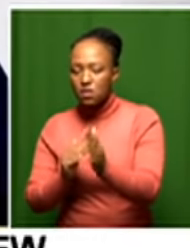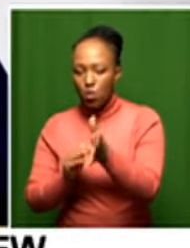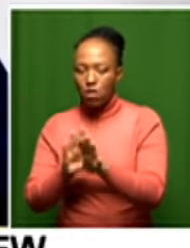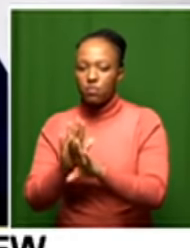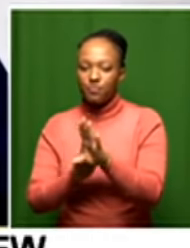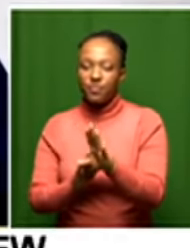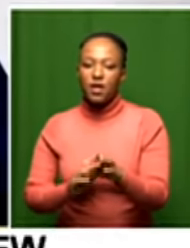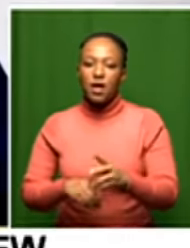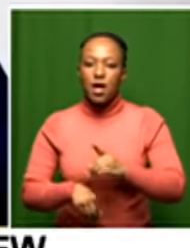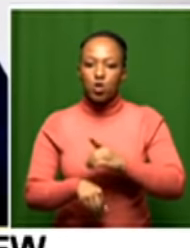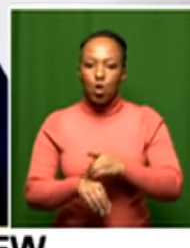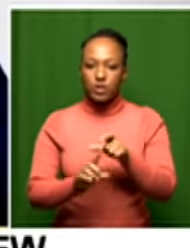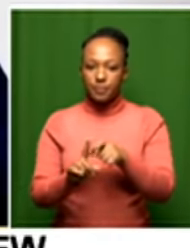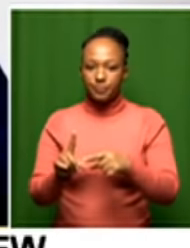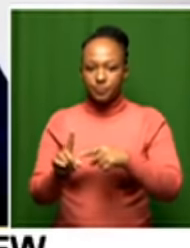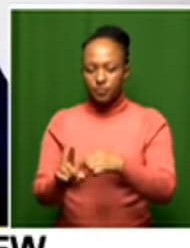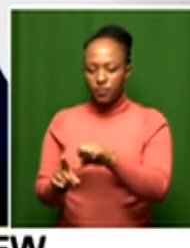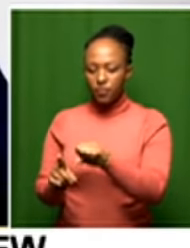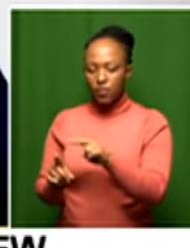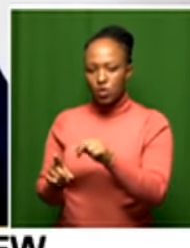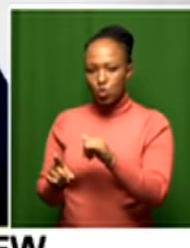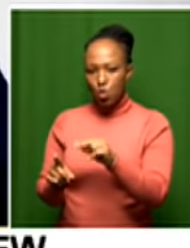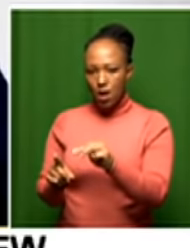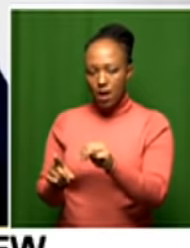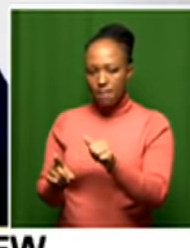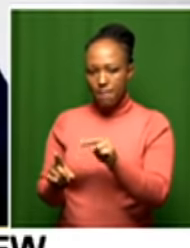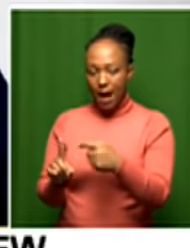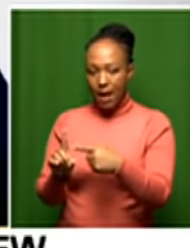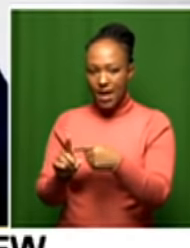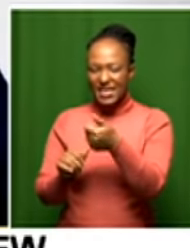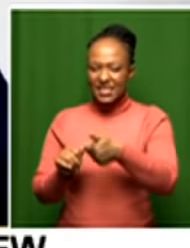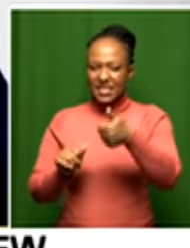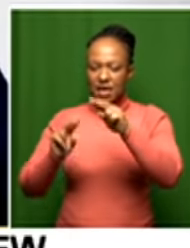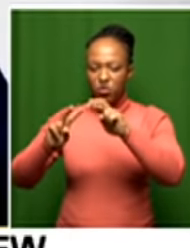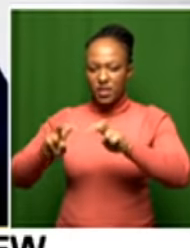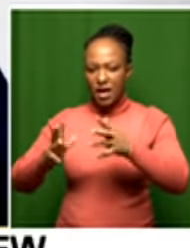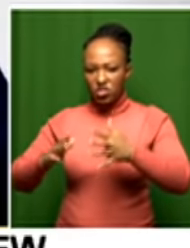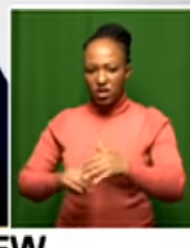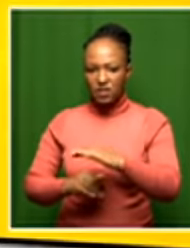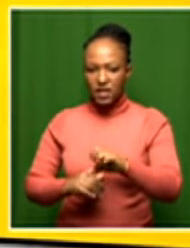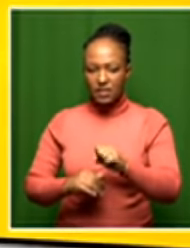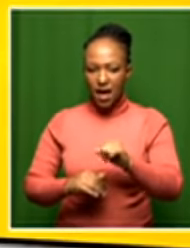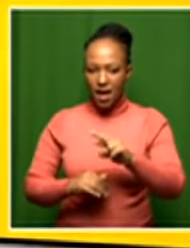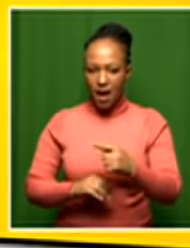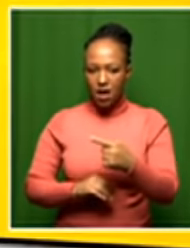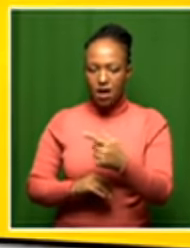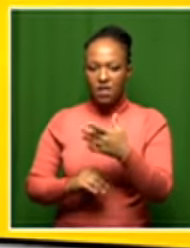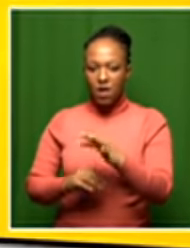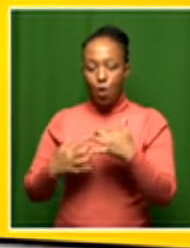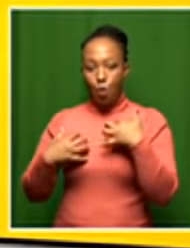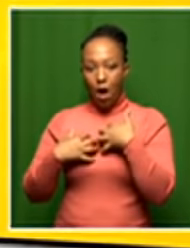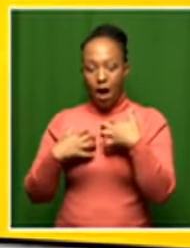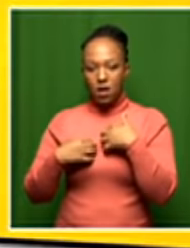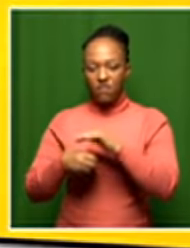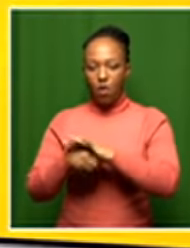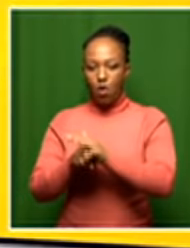it there. Dr. Ridhwaan Suliman, pleasure speaking to you this morning. Senior researcher at the CSIR, talking to us about the worrying increase in the